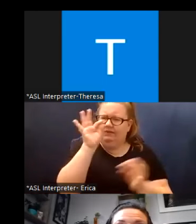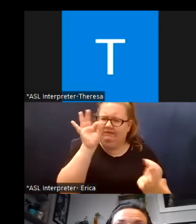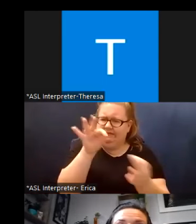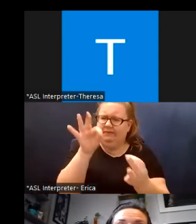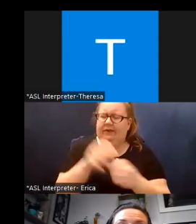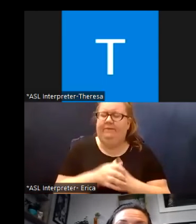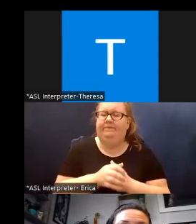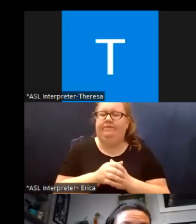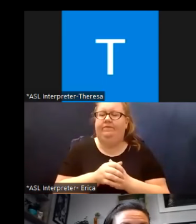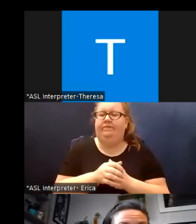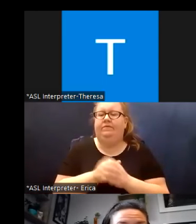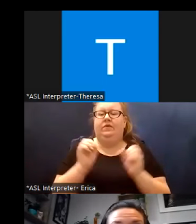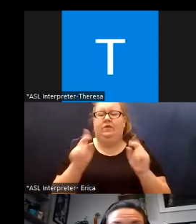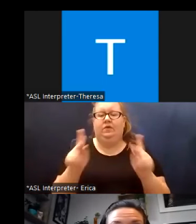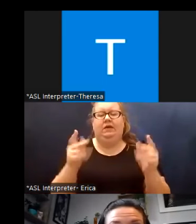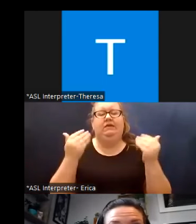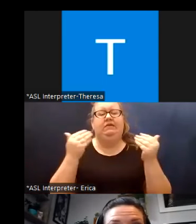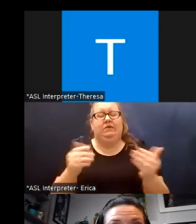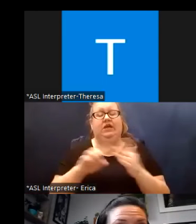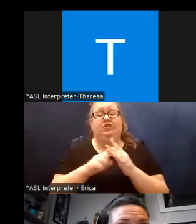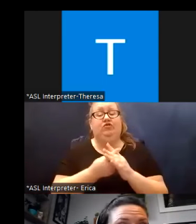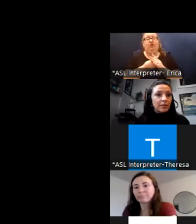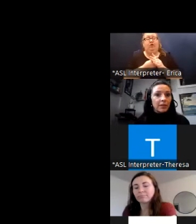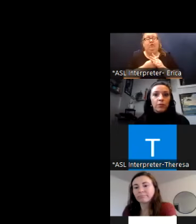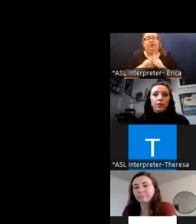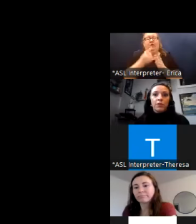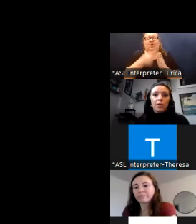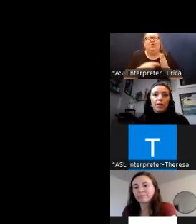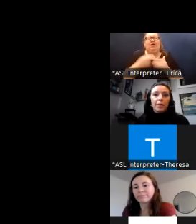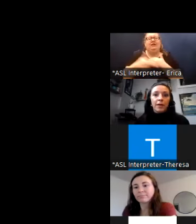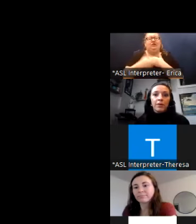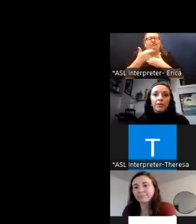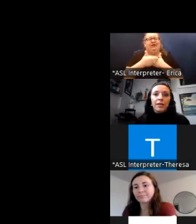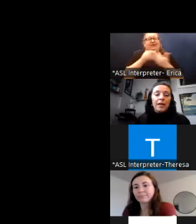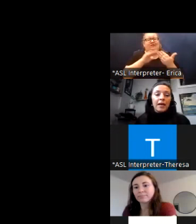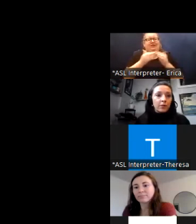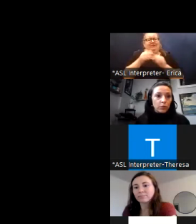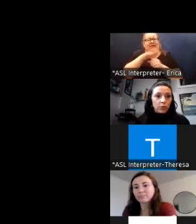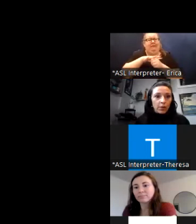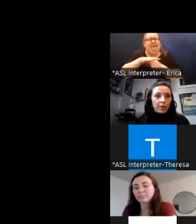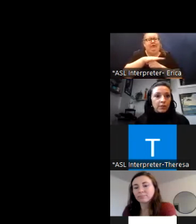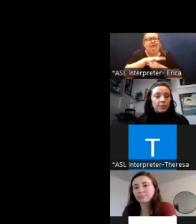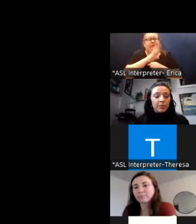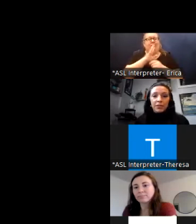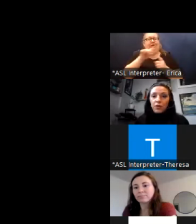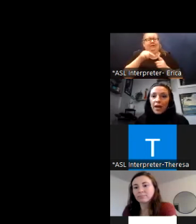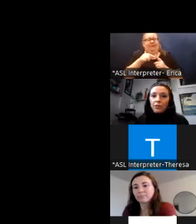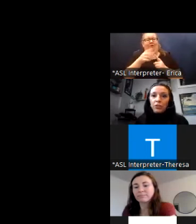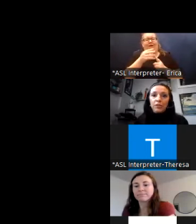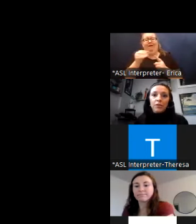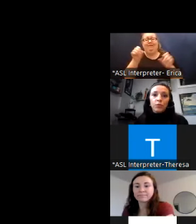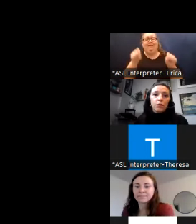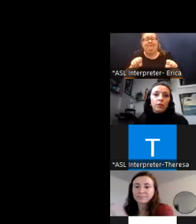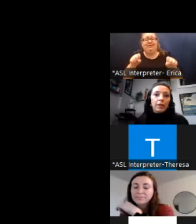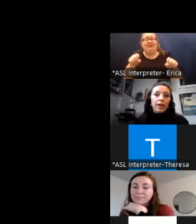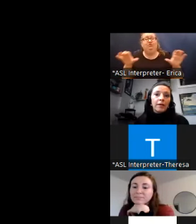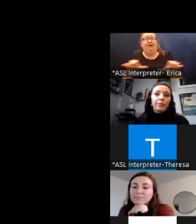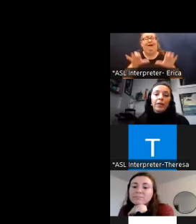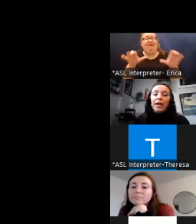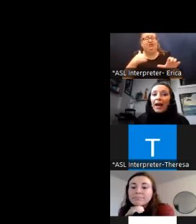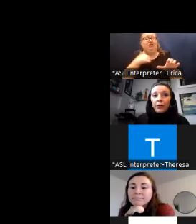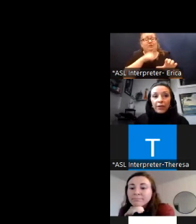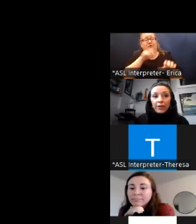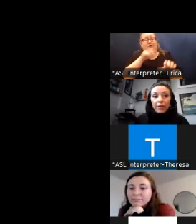going to start out with sort of what is at risk in the neighborhood that we're talking about. And we'll talk about some potential actions that we're looking